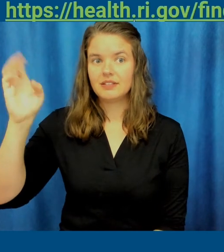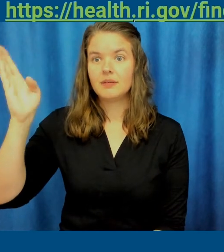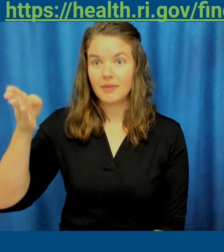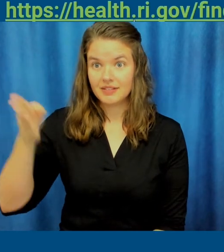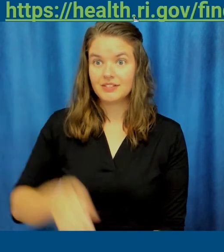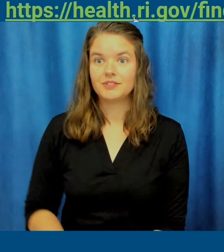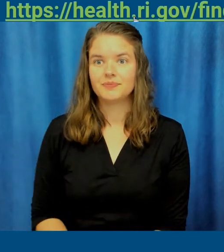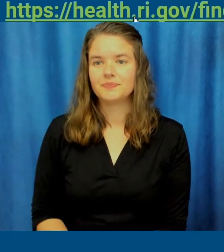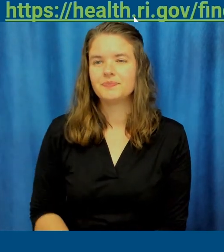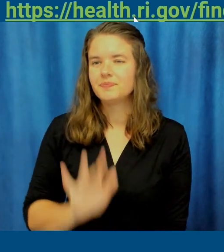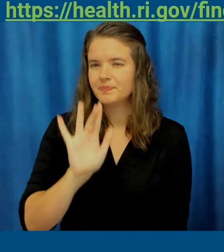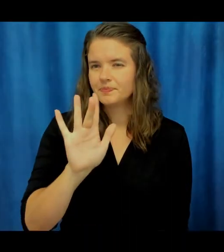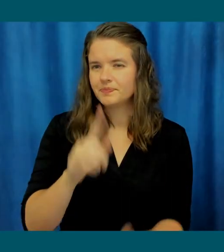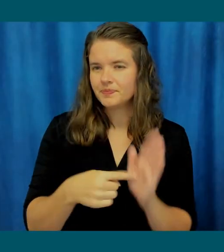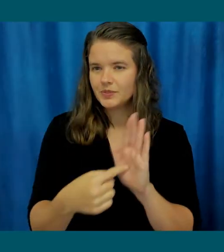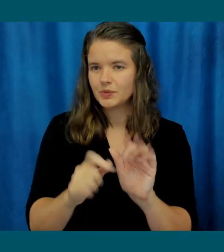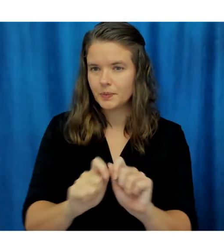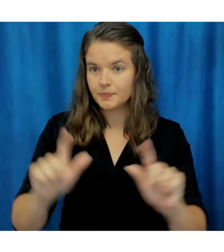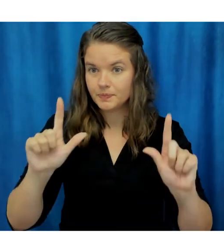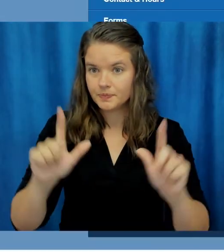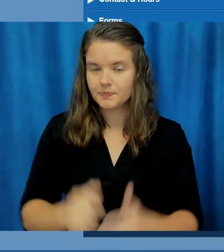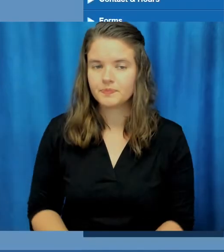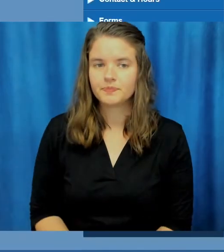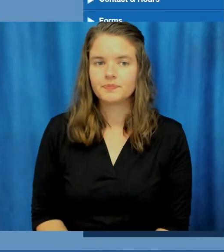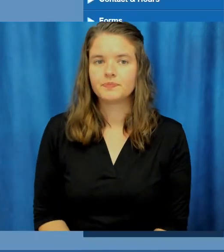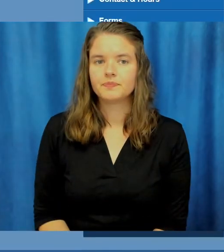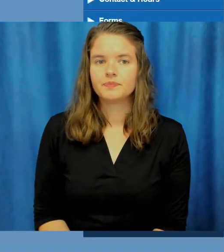I'll show you here.